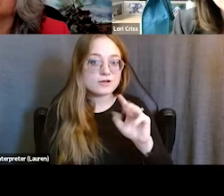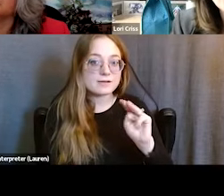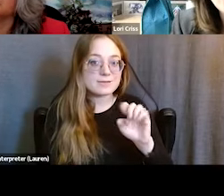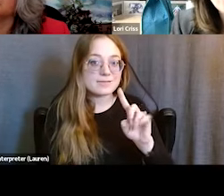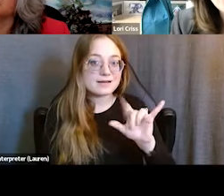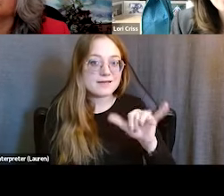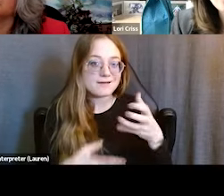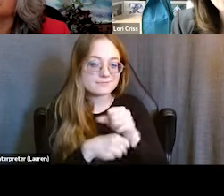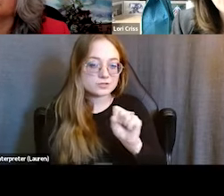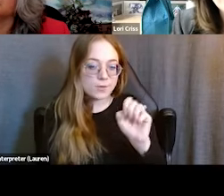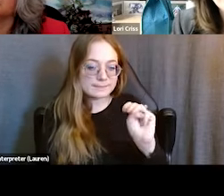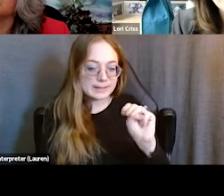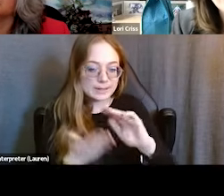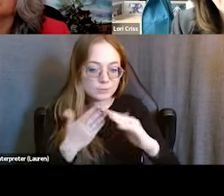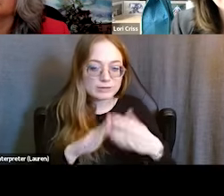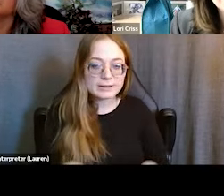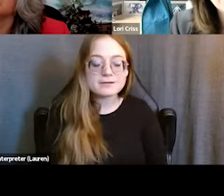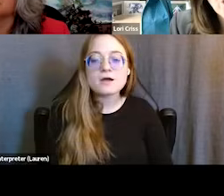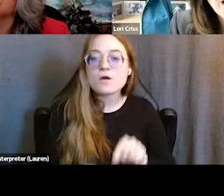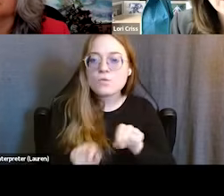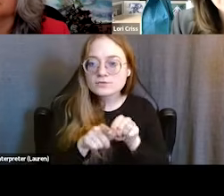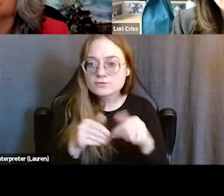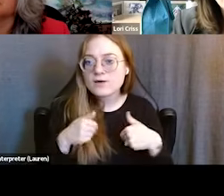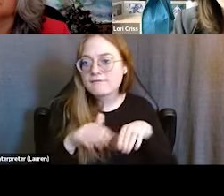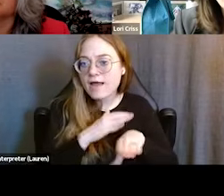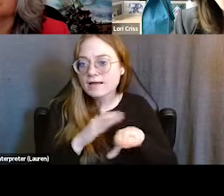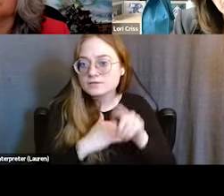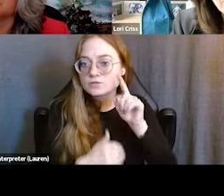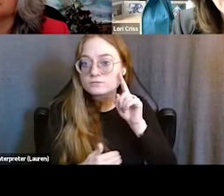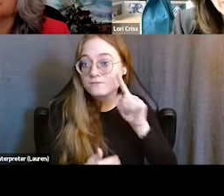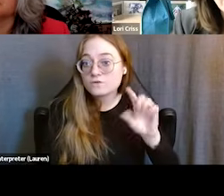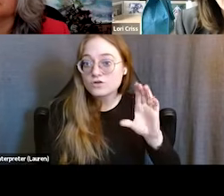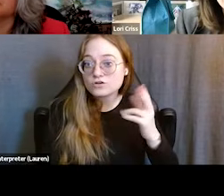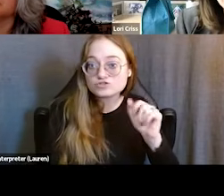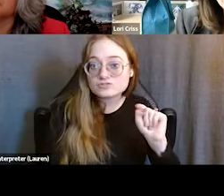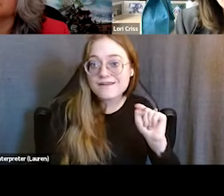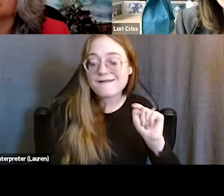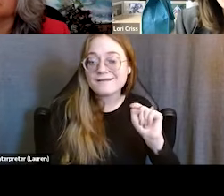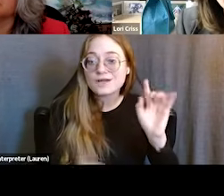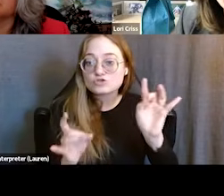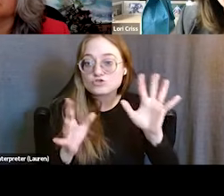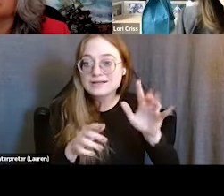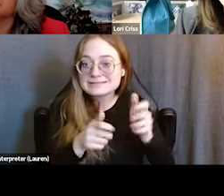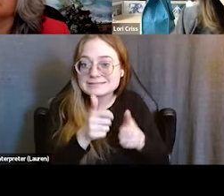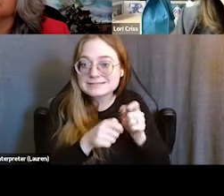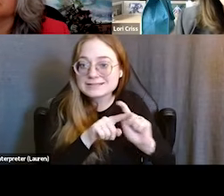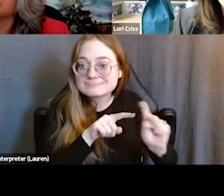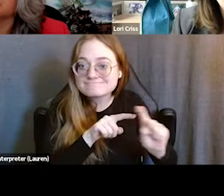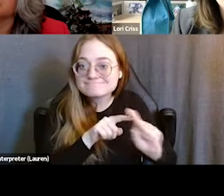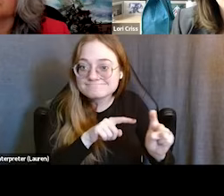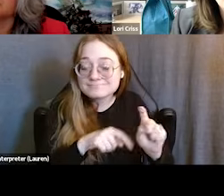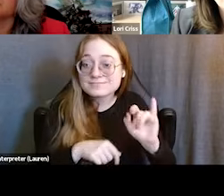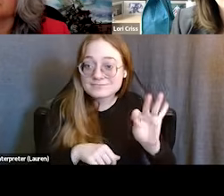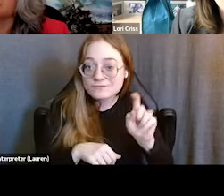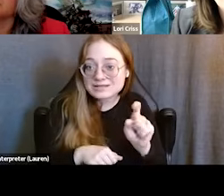then also to have access to chats and crisis text line if there's someone that needs that more